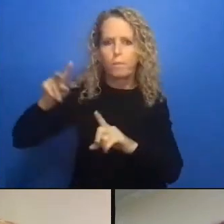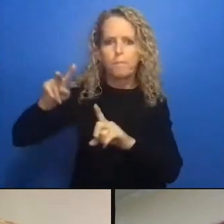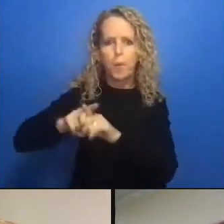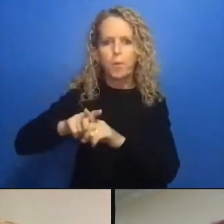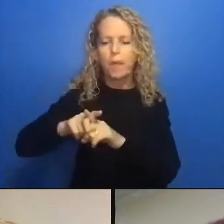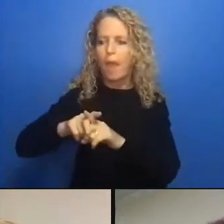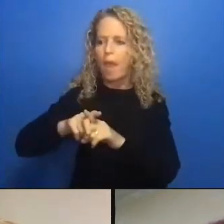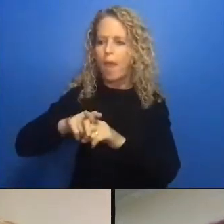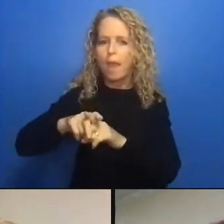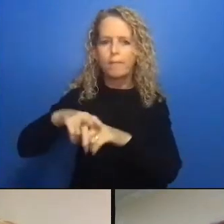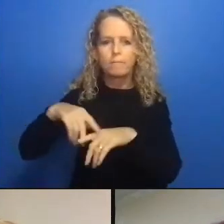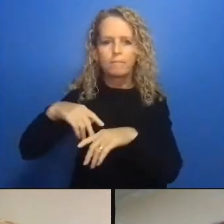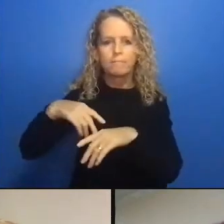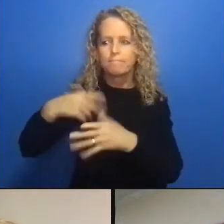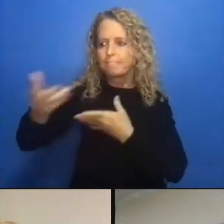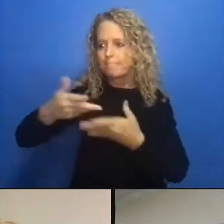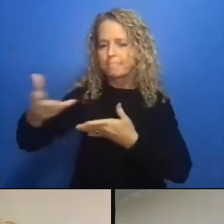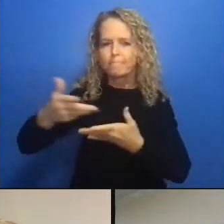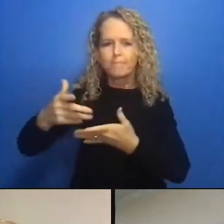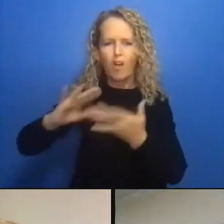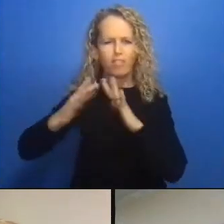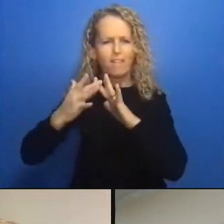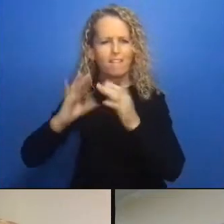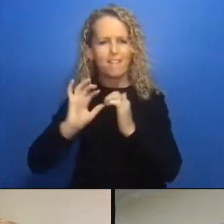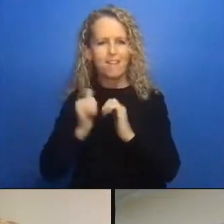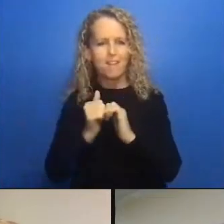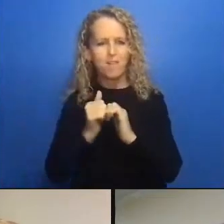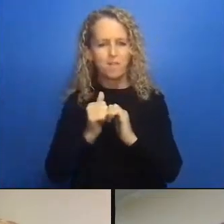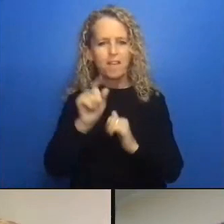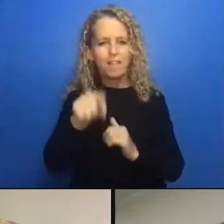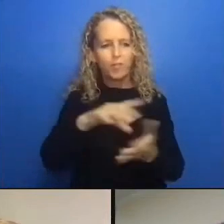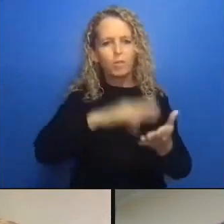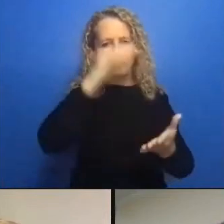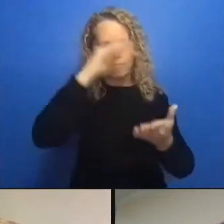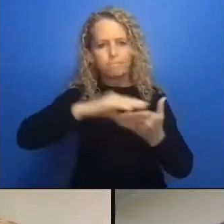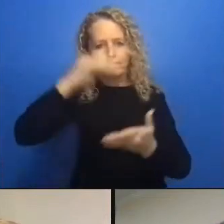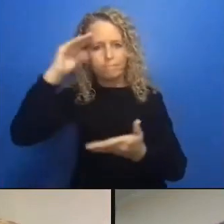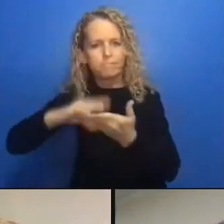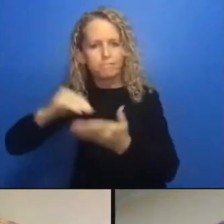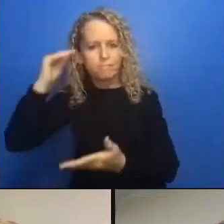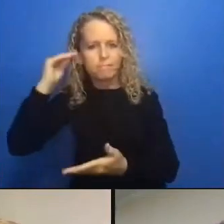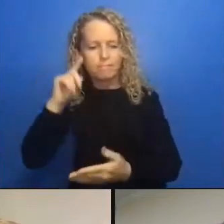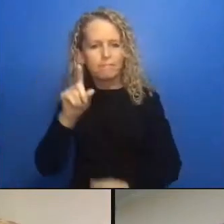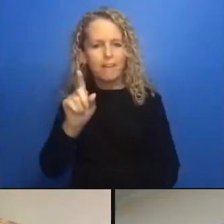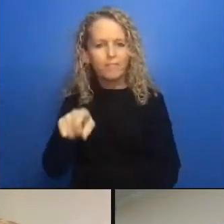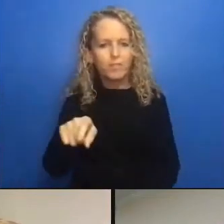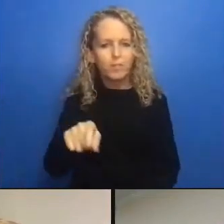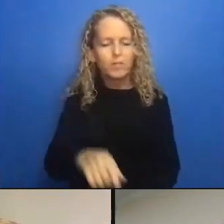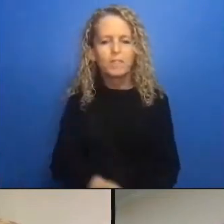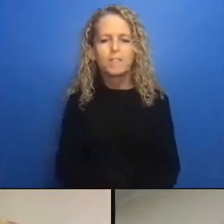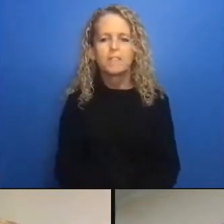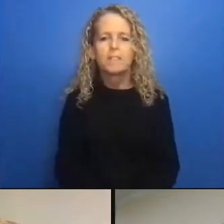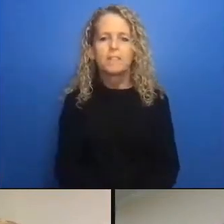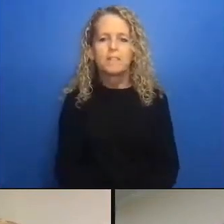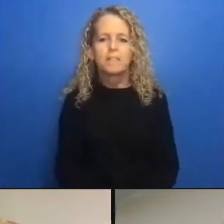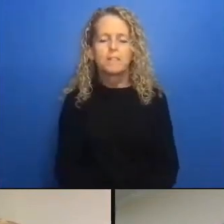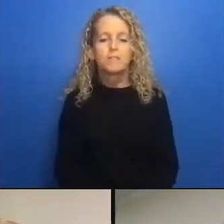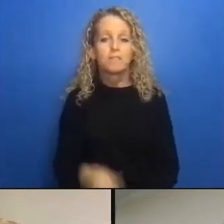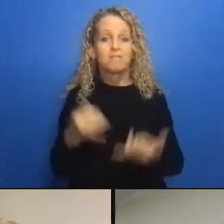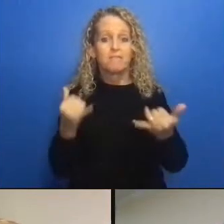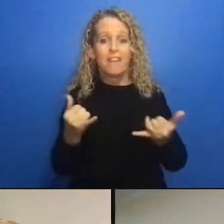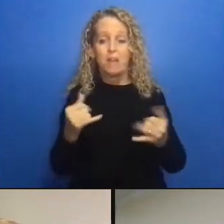think it's fair to say that more and more of our economy, whatever business you're in, is going